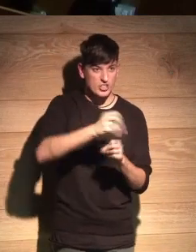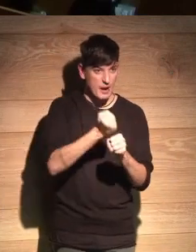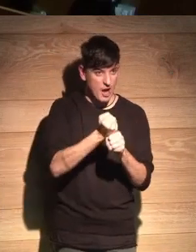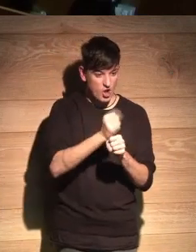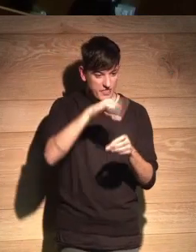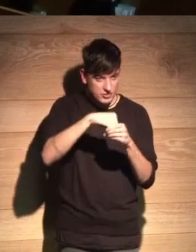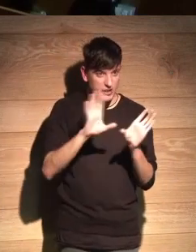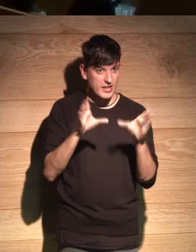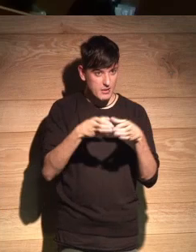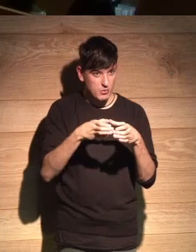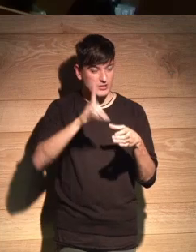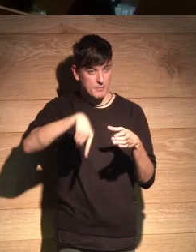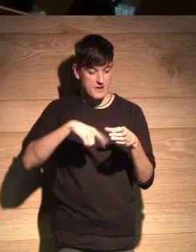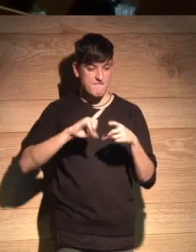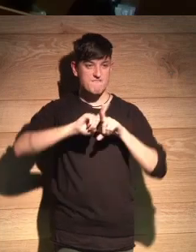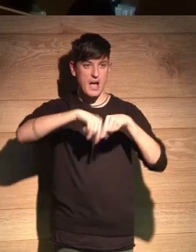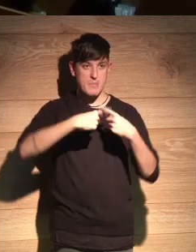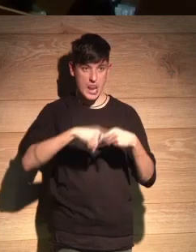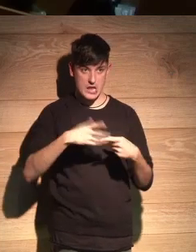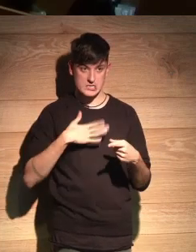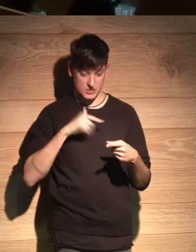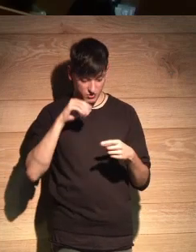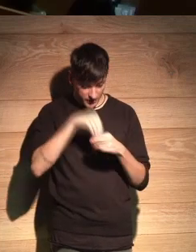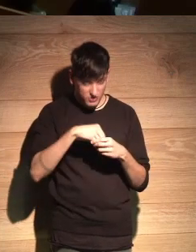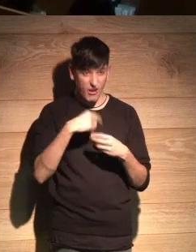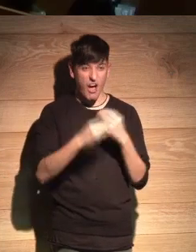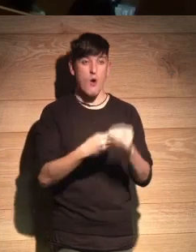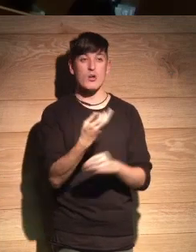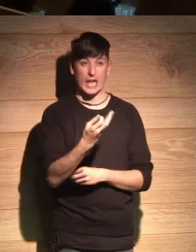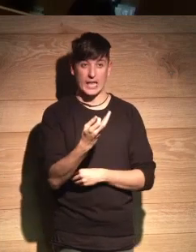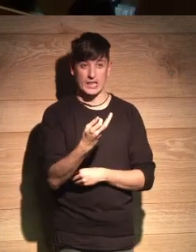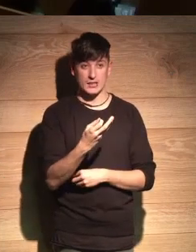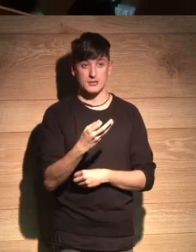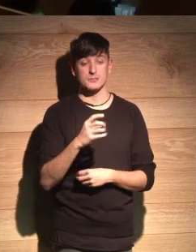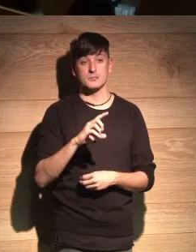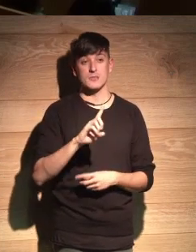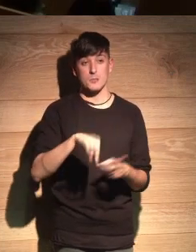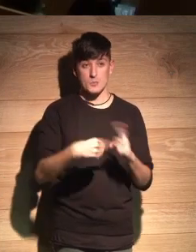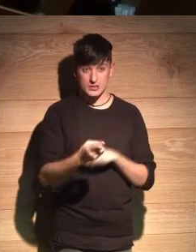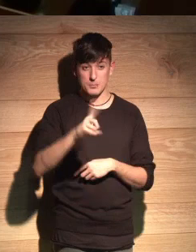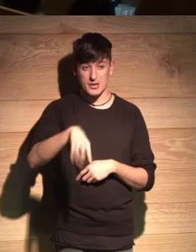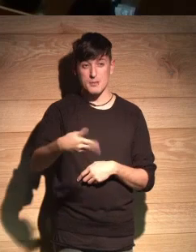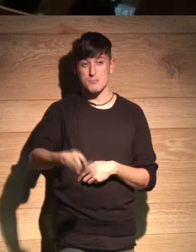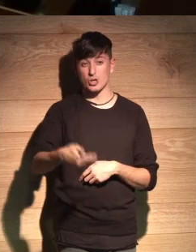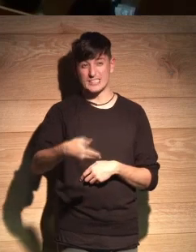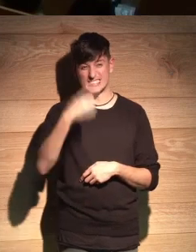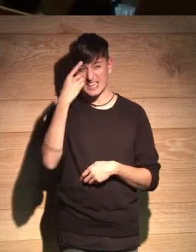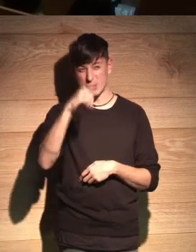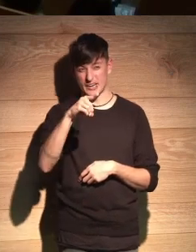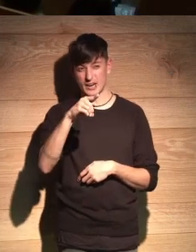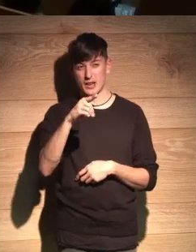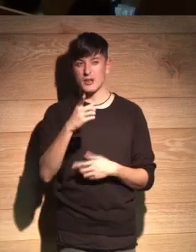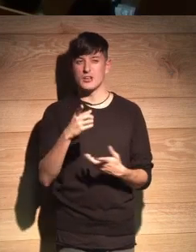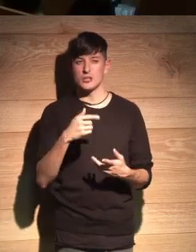in our work environment, in our teams, with our families. Next, you need to know